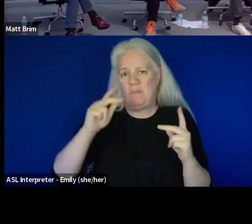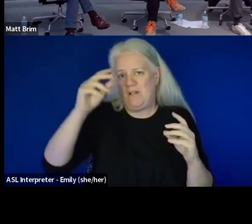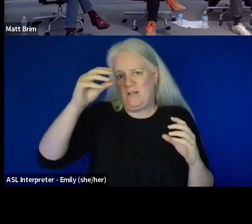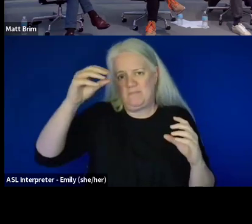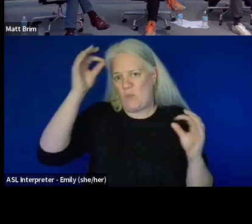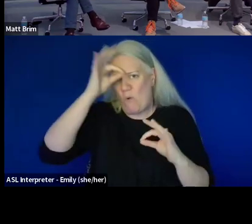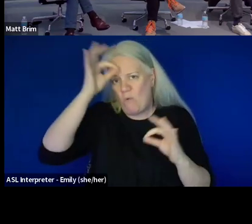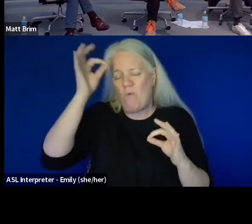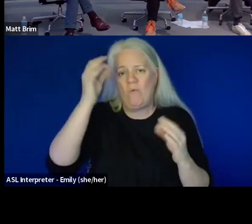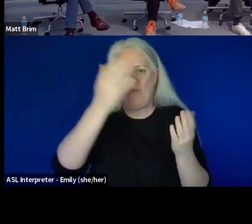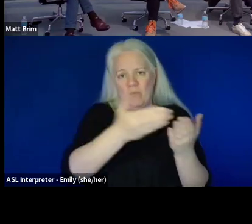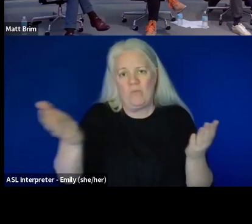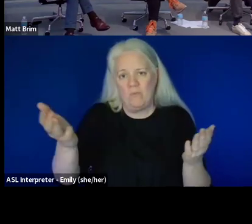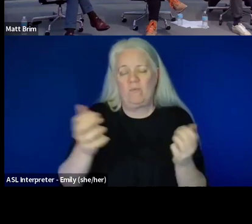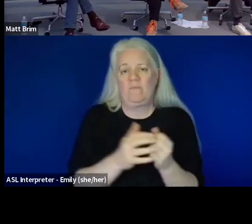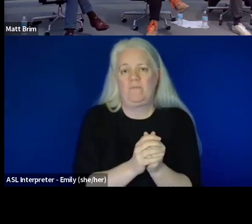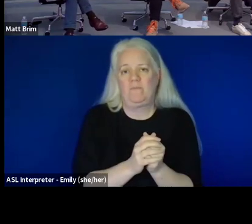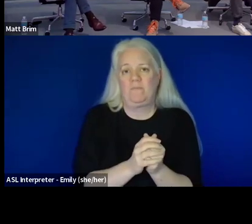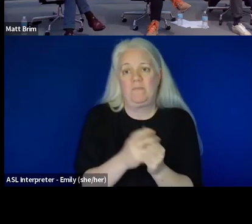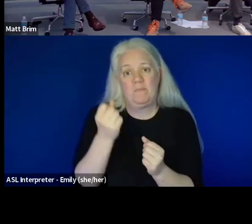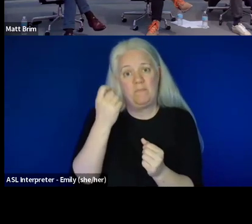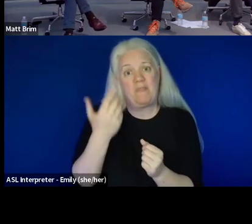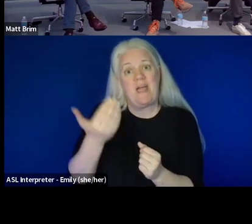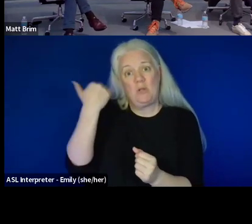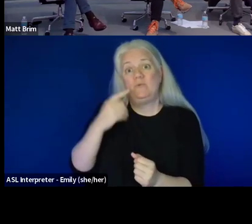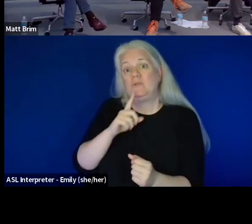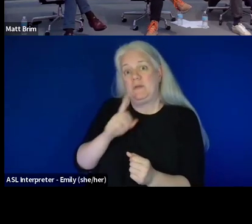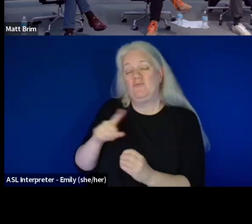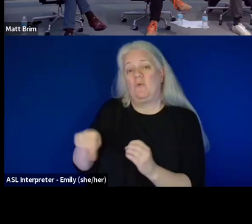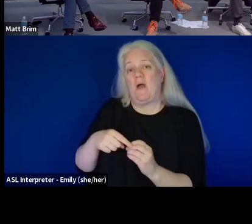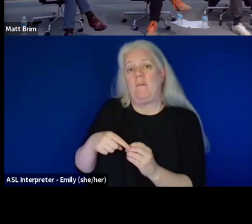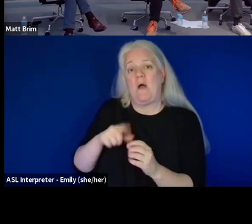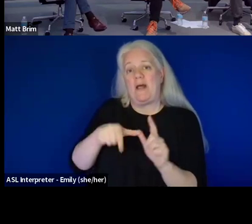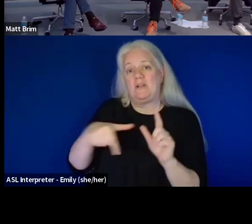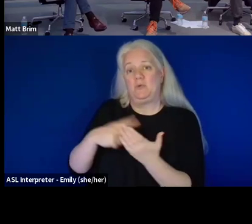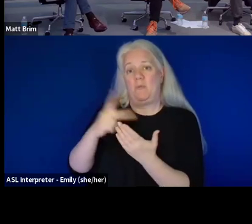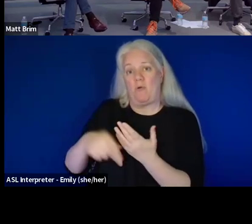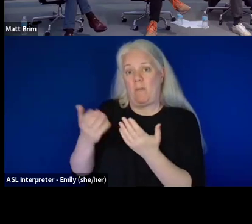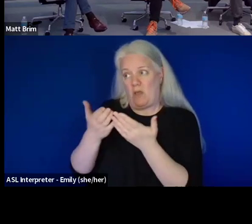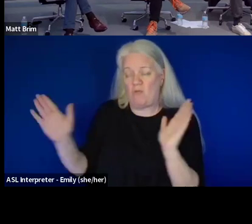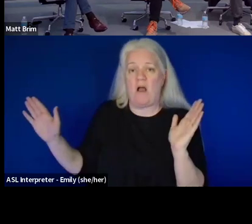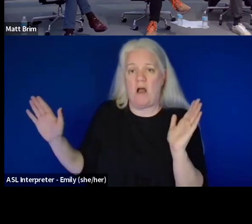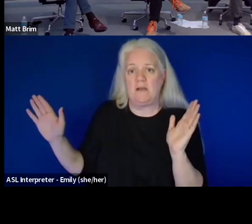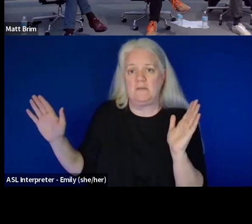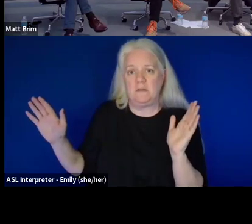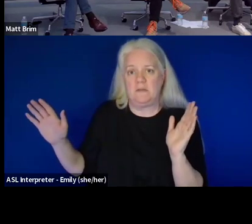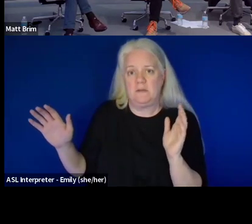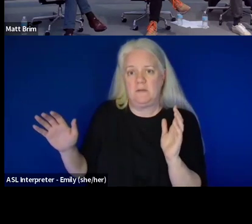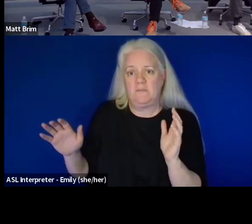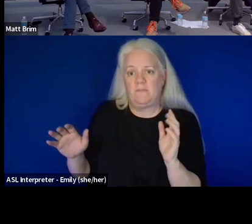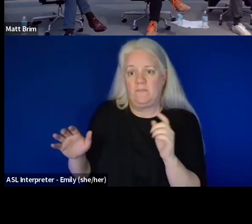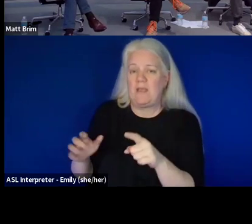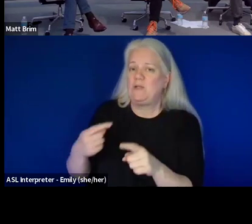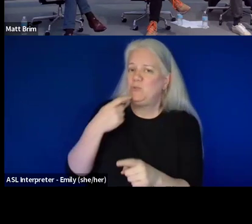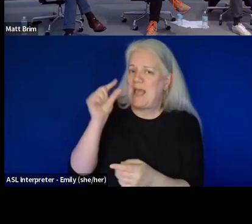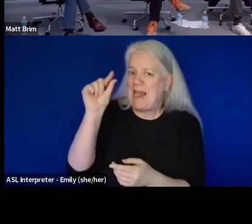be true around resource centers and LGBTQ programming across the campus. And now, you don't just get us a little bit of money.